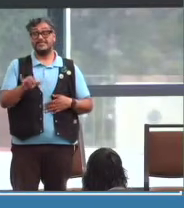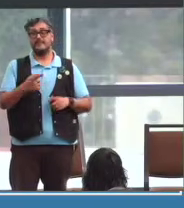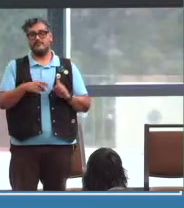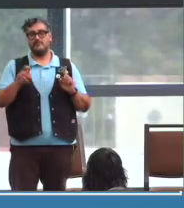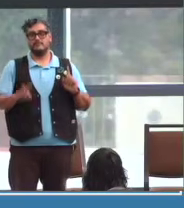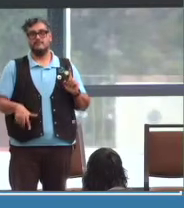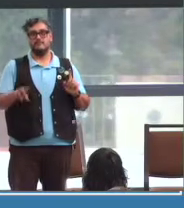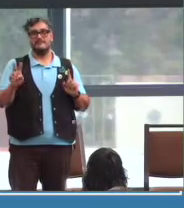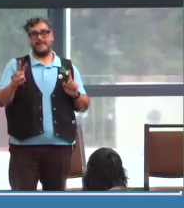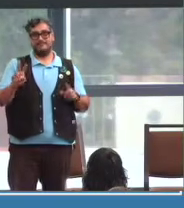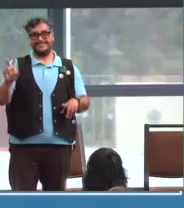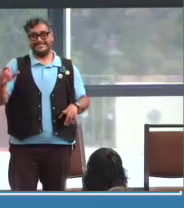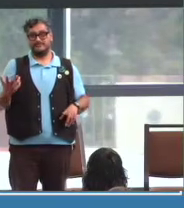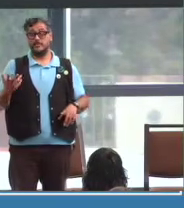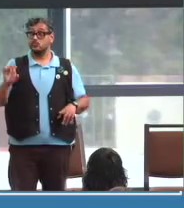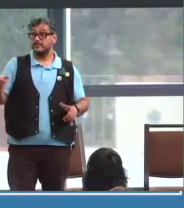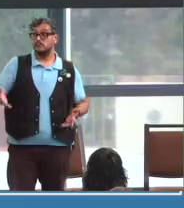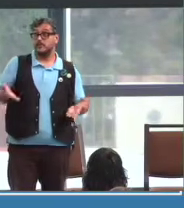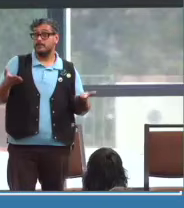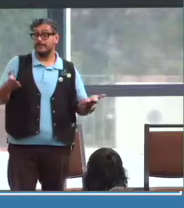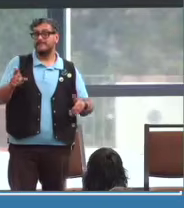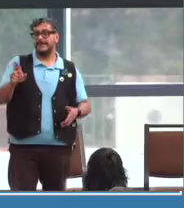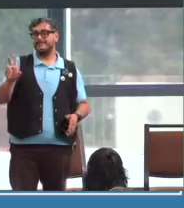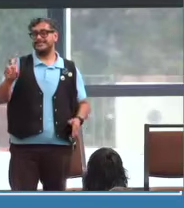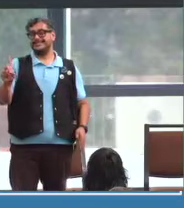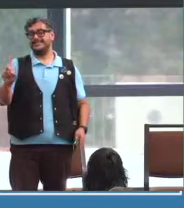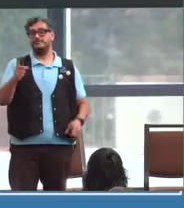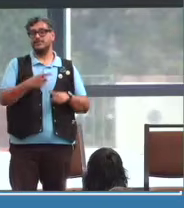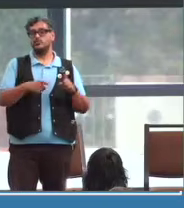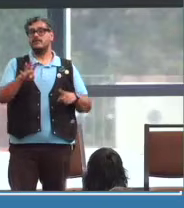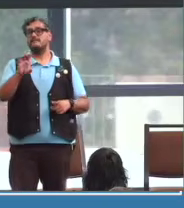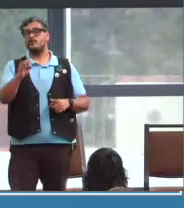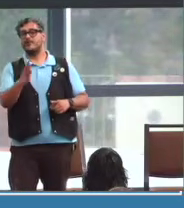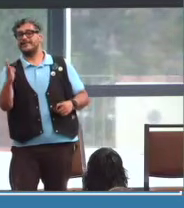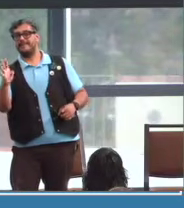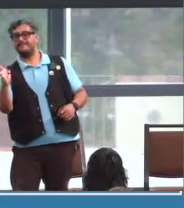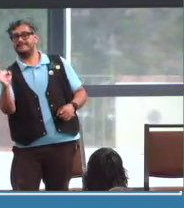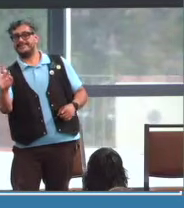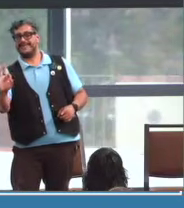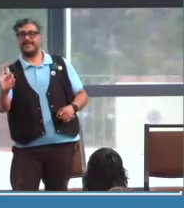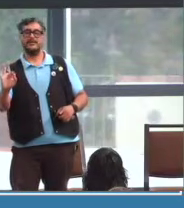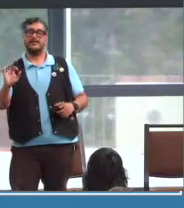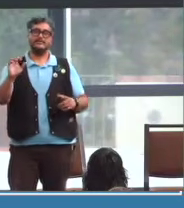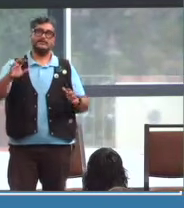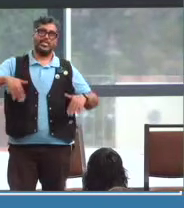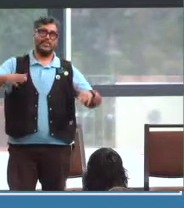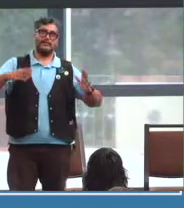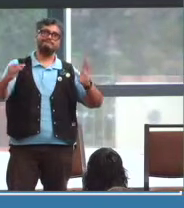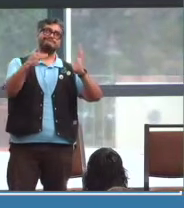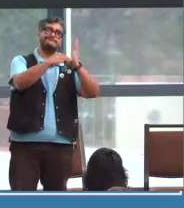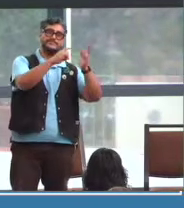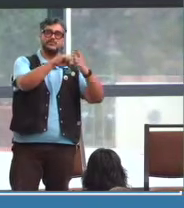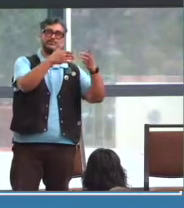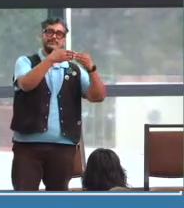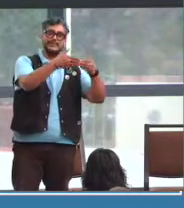this, they made a recommendation of a vitamin D range of between 40 and 59. Has not made it to the guidelines yet. We'll see if it does, but